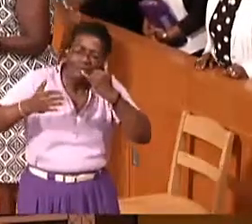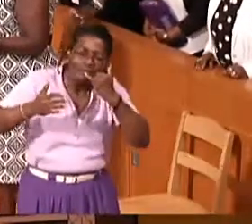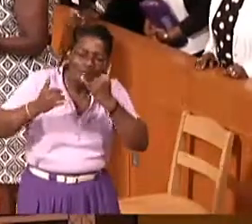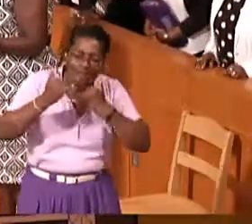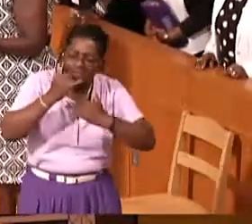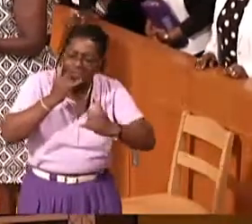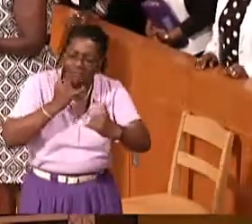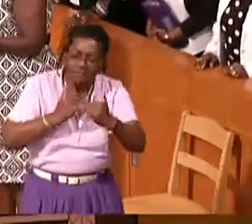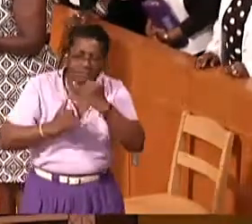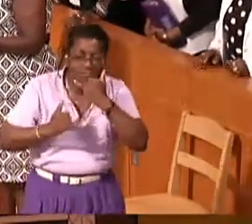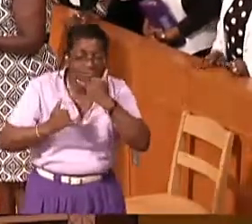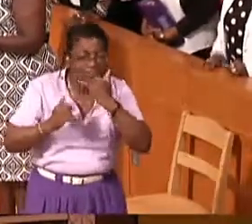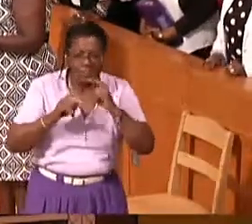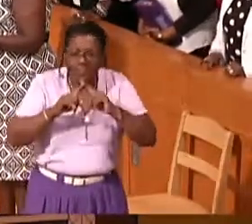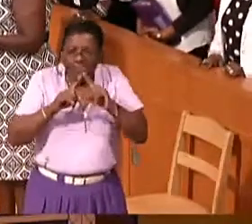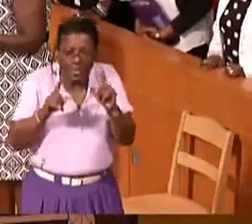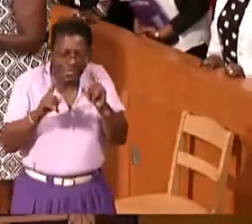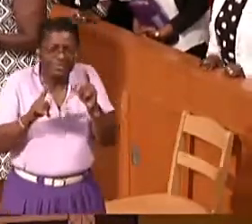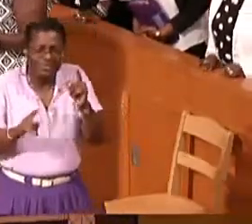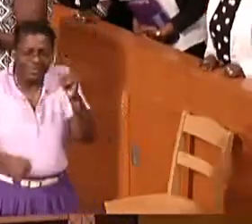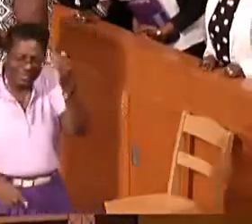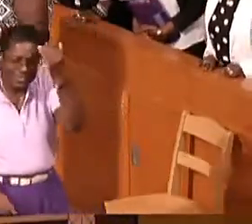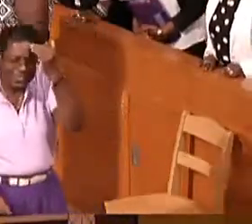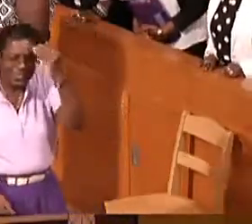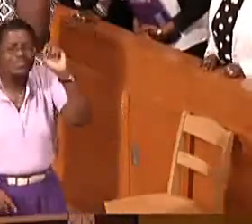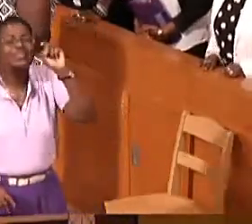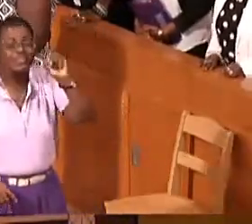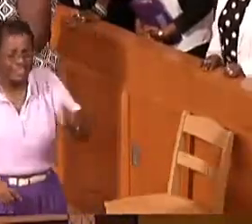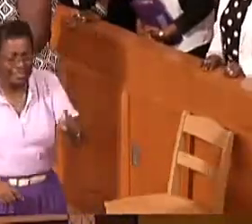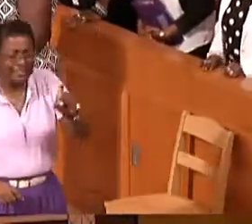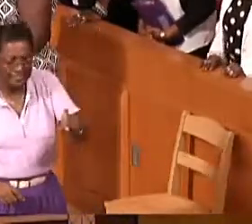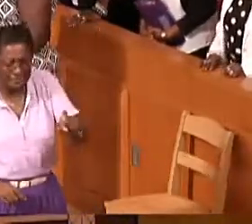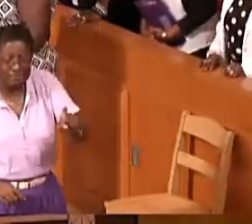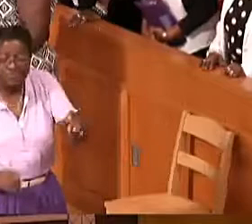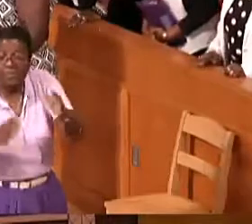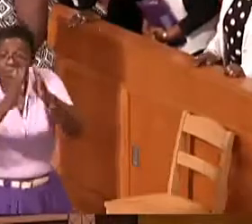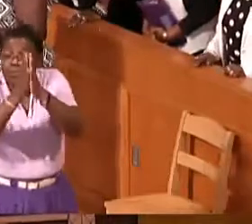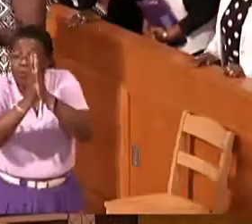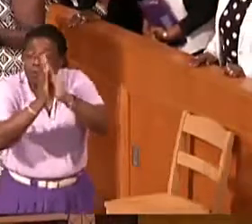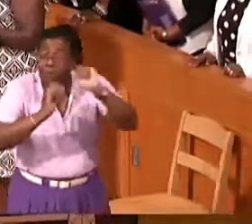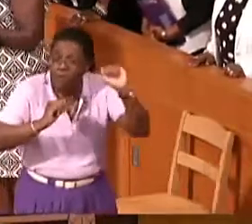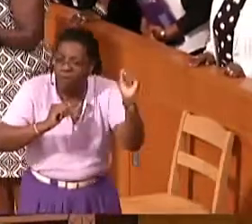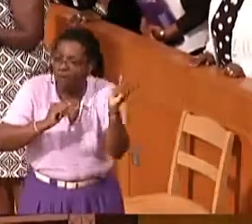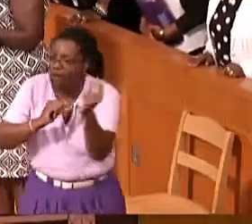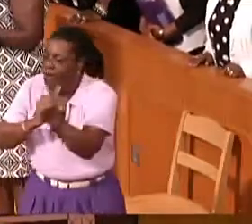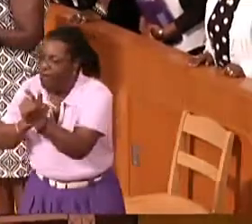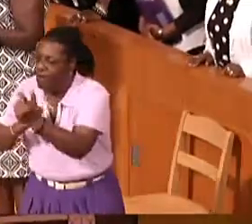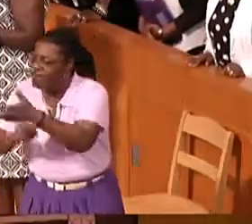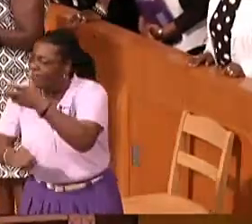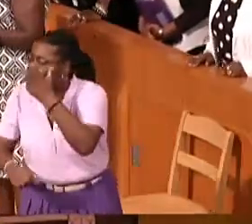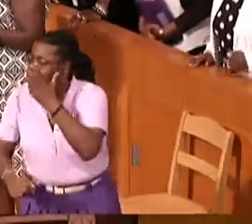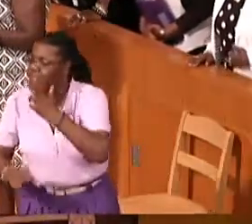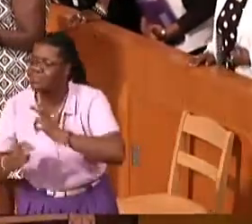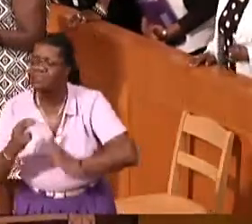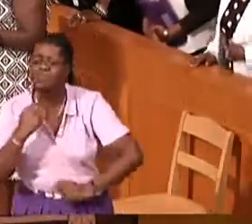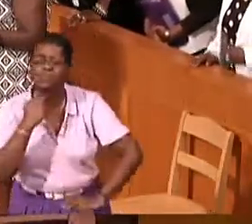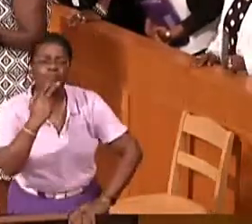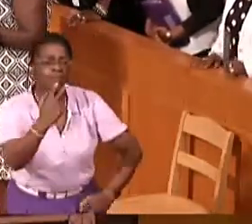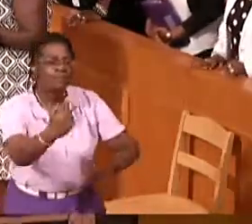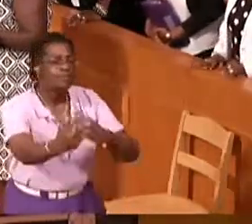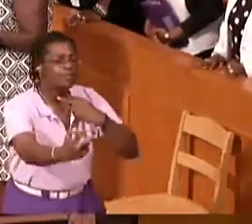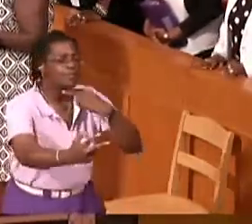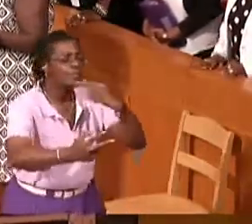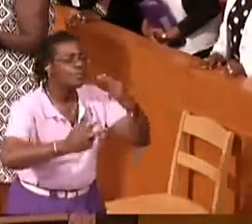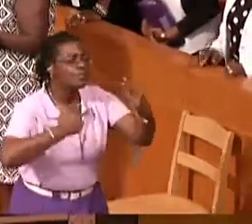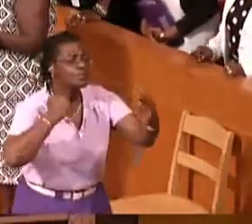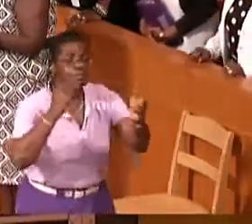and sees our needs. God, we pray for all these who are here, who are under the sound of my voice. Pray